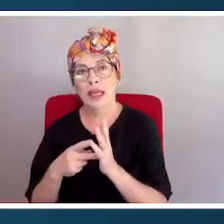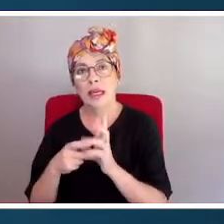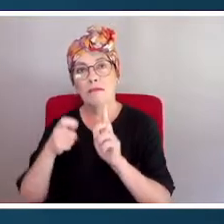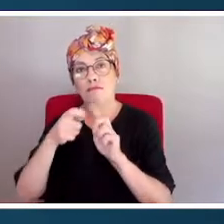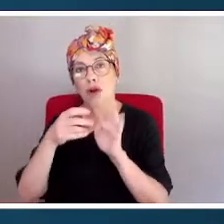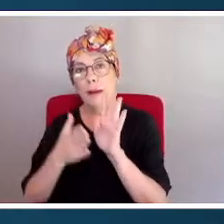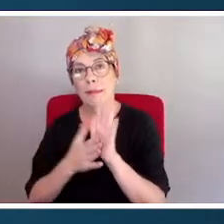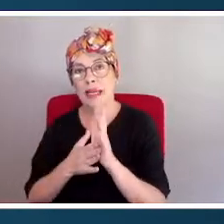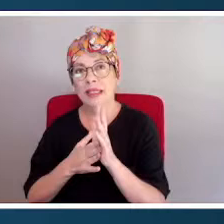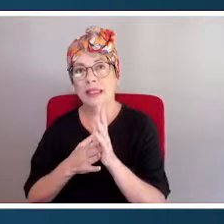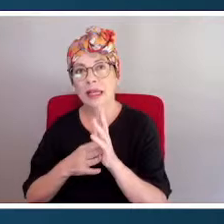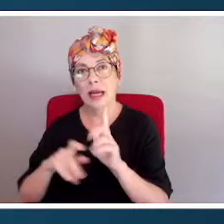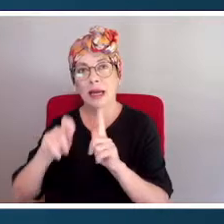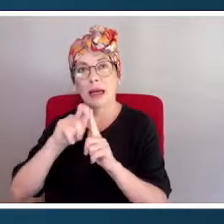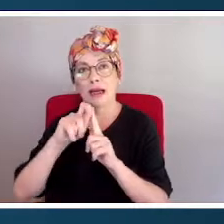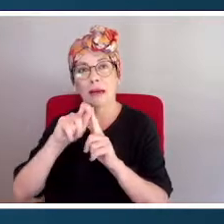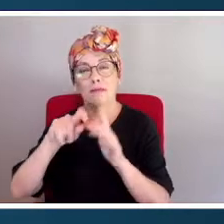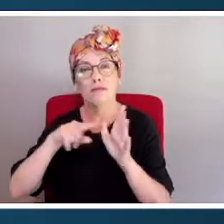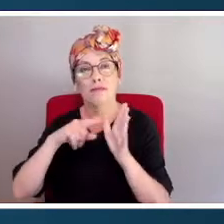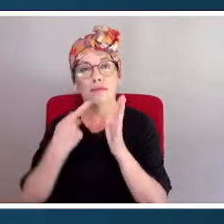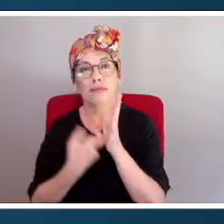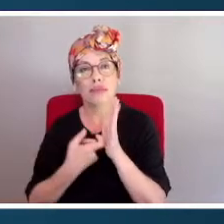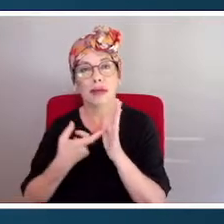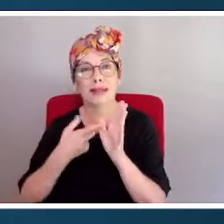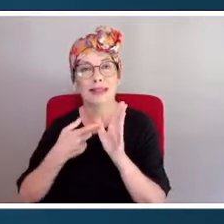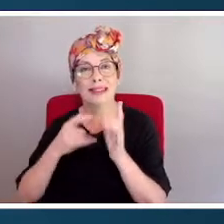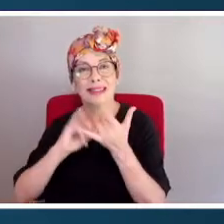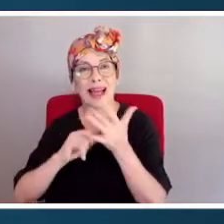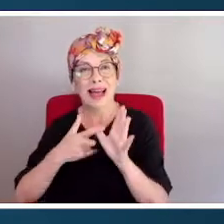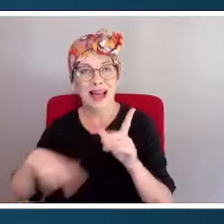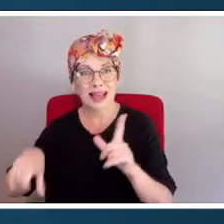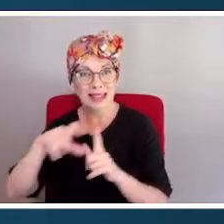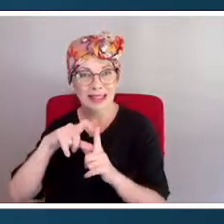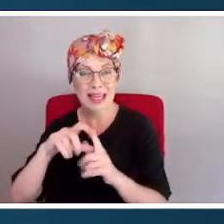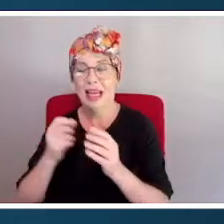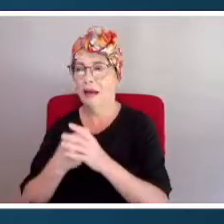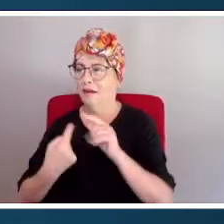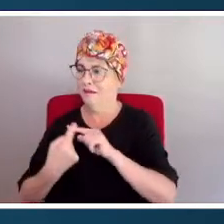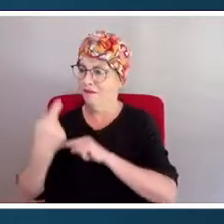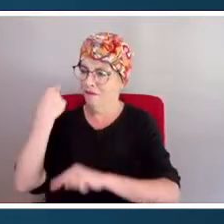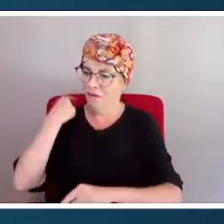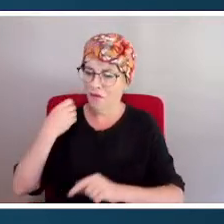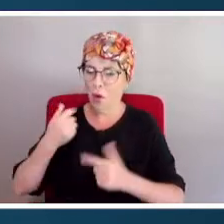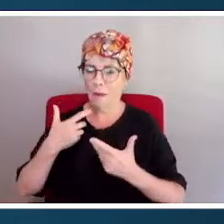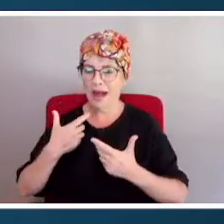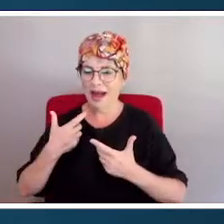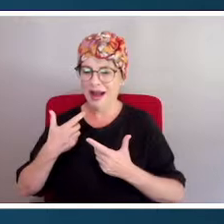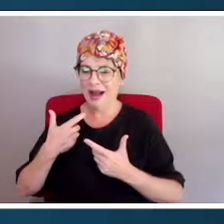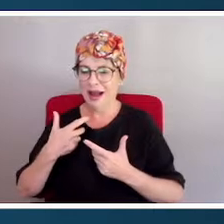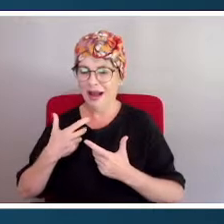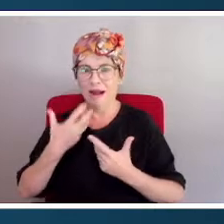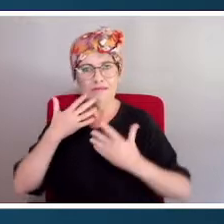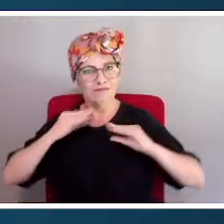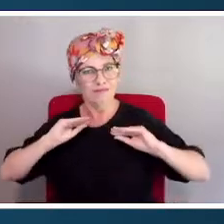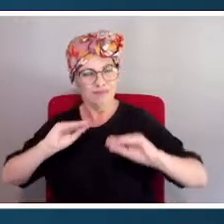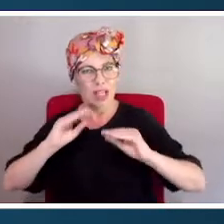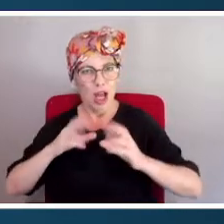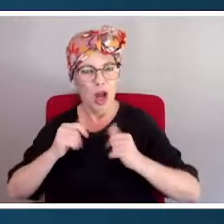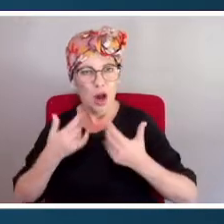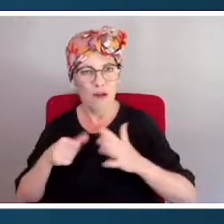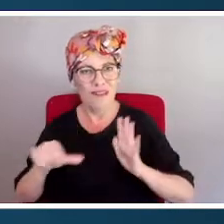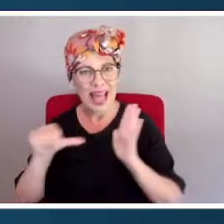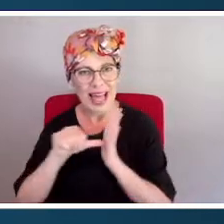Federation Party in Fiji. He is a former Professor of Economics and Dean of the Faculty of Business and Economics at the University of the